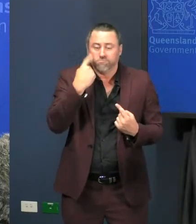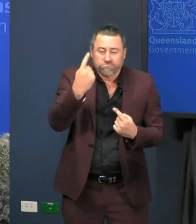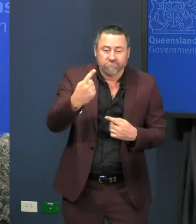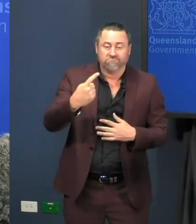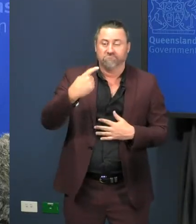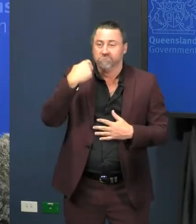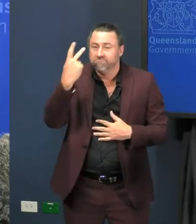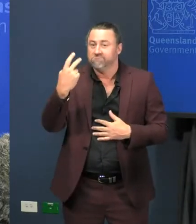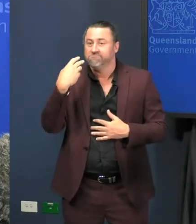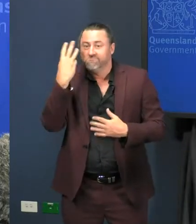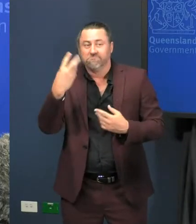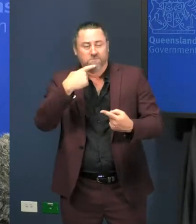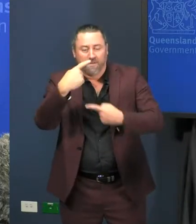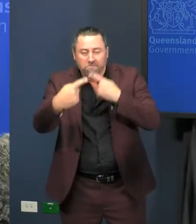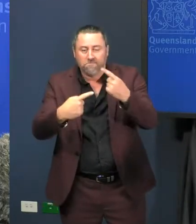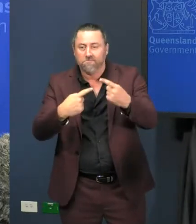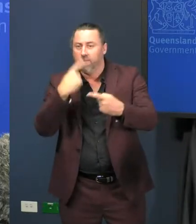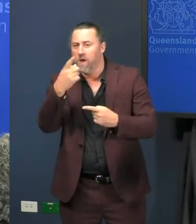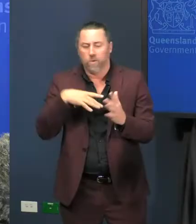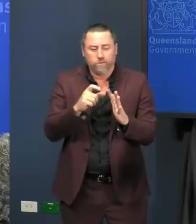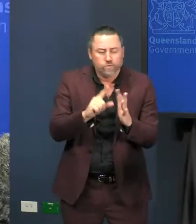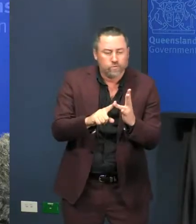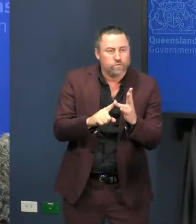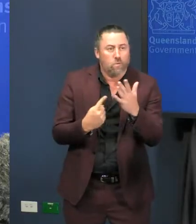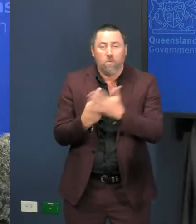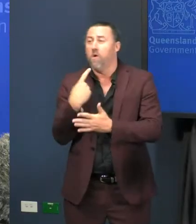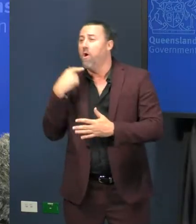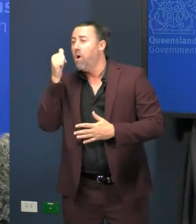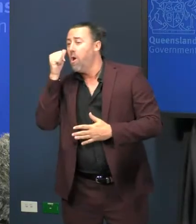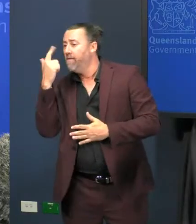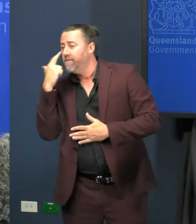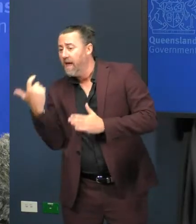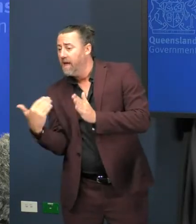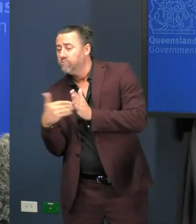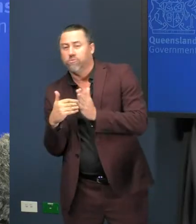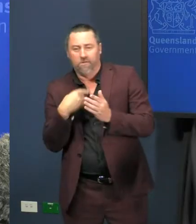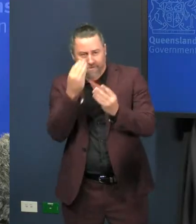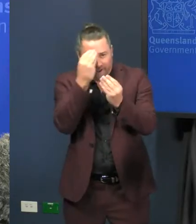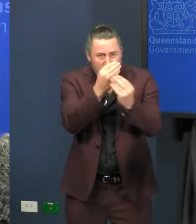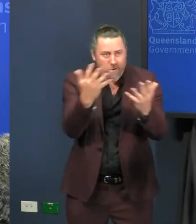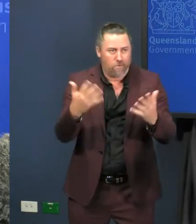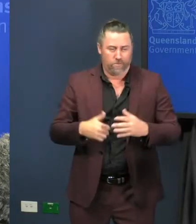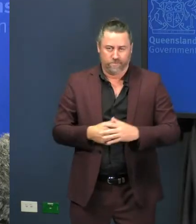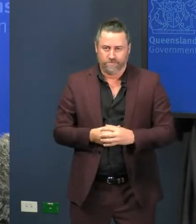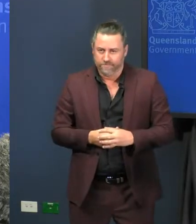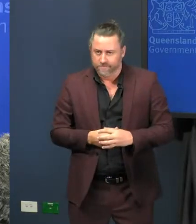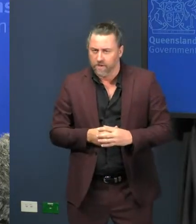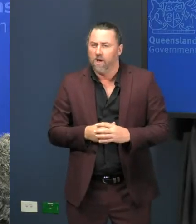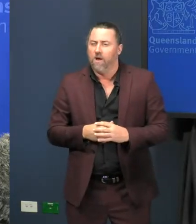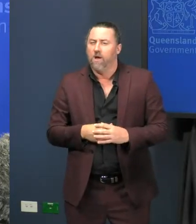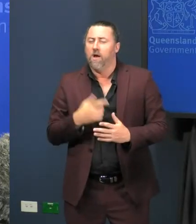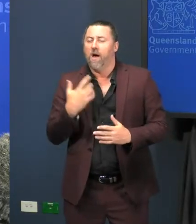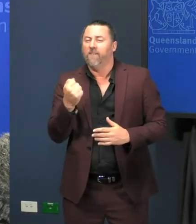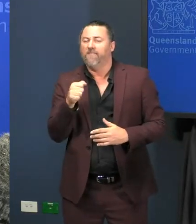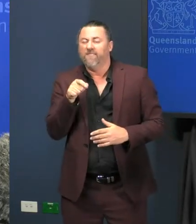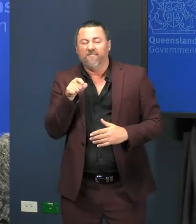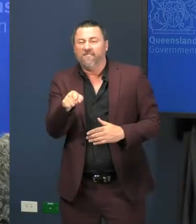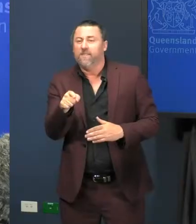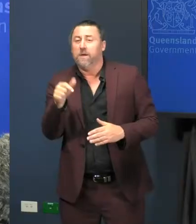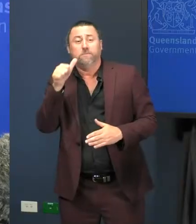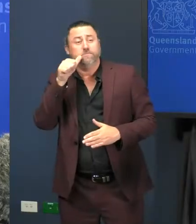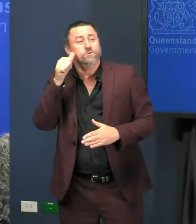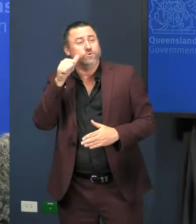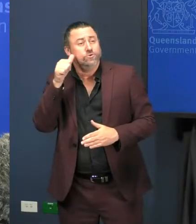the journey and provide every bit of information as it comes to hand. So let me start with that erosion.